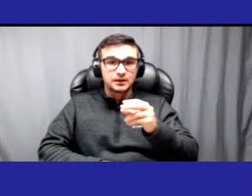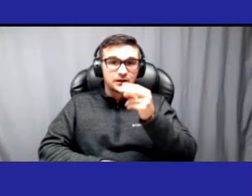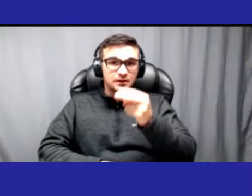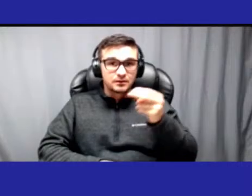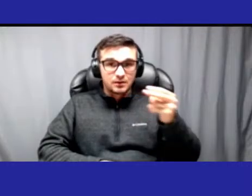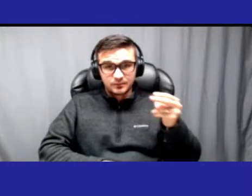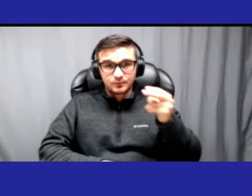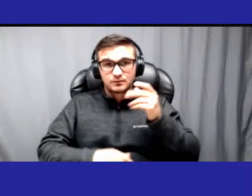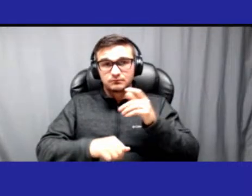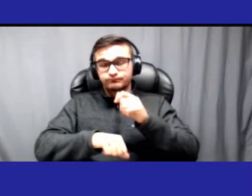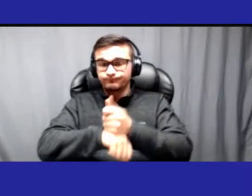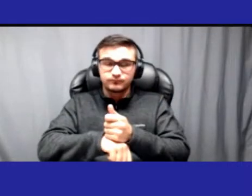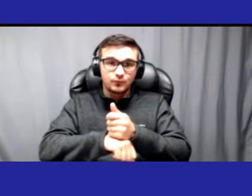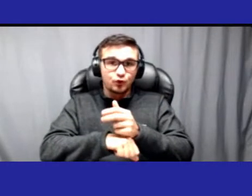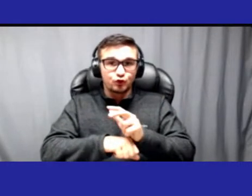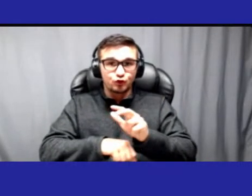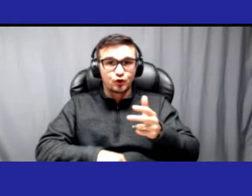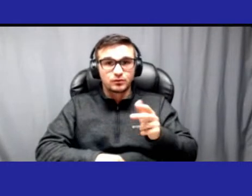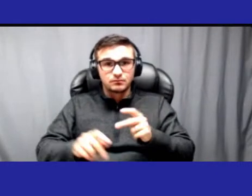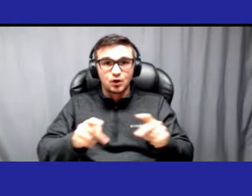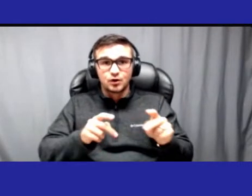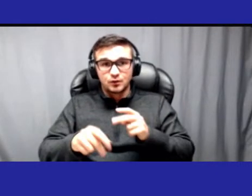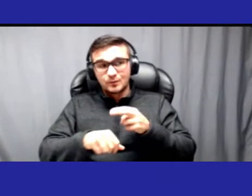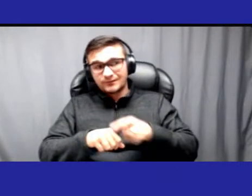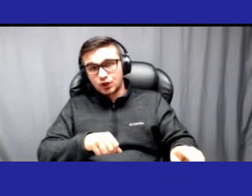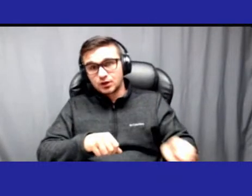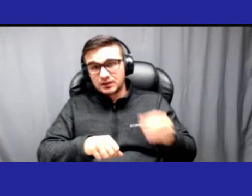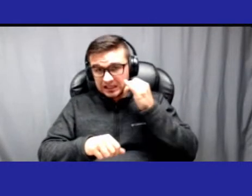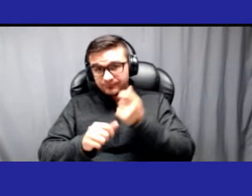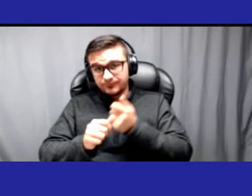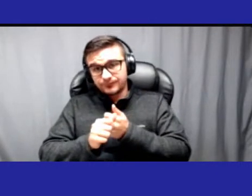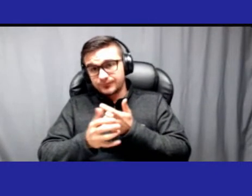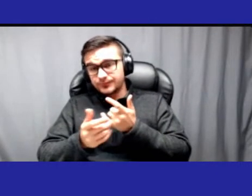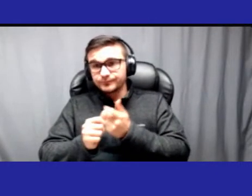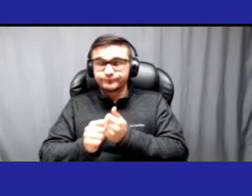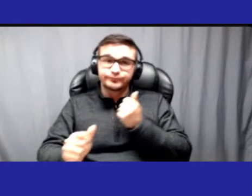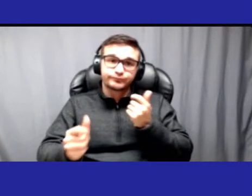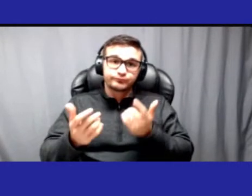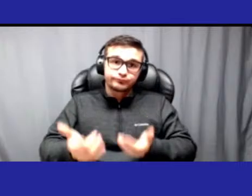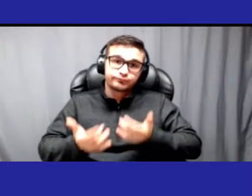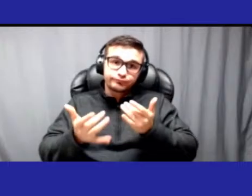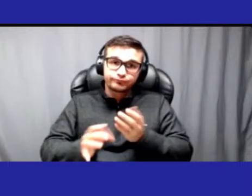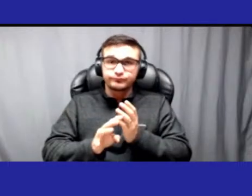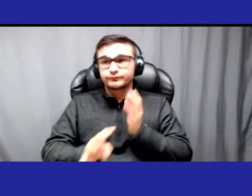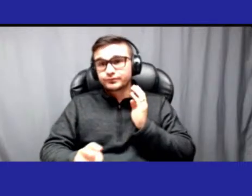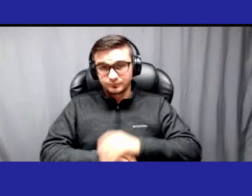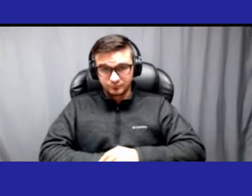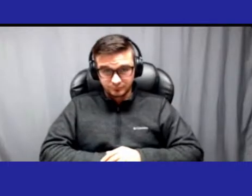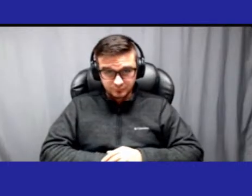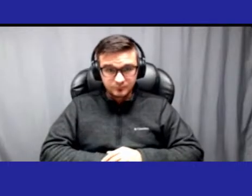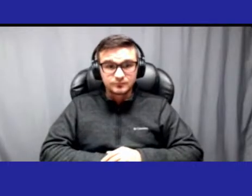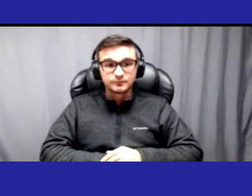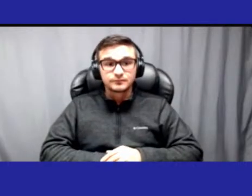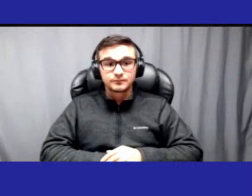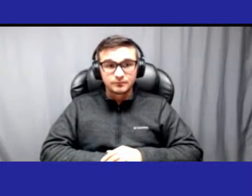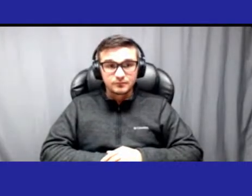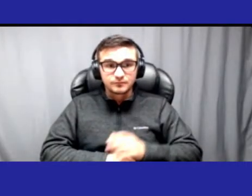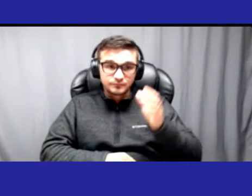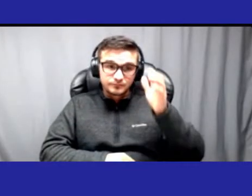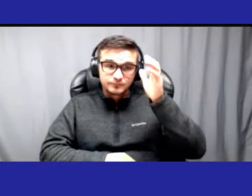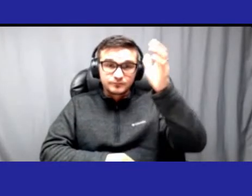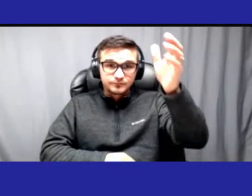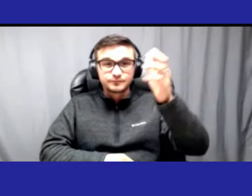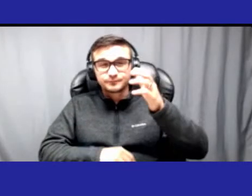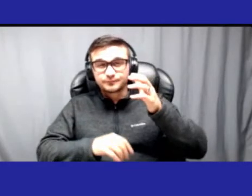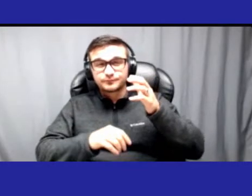when patient wait times extend beyond our target turnaround time objectives. The future external referral volume will reflect the